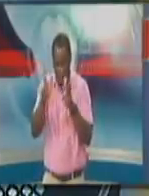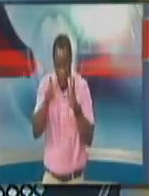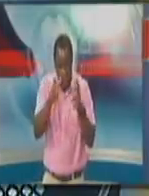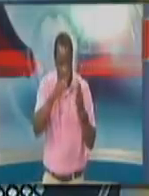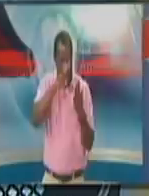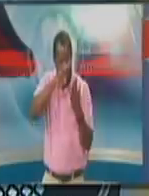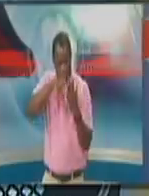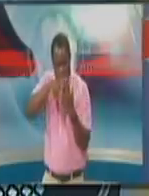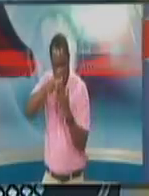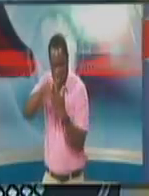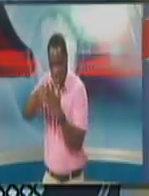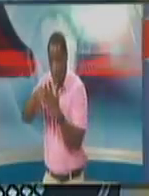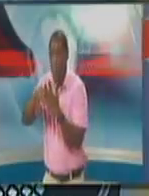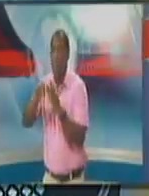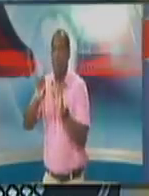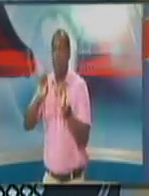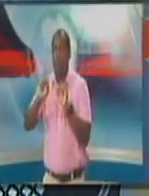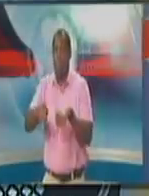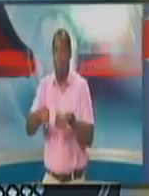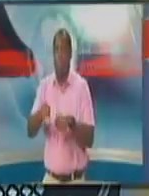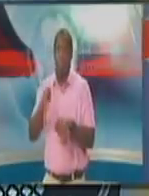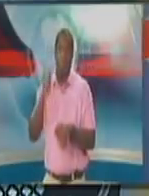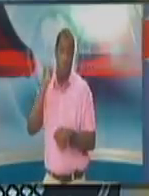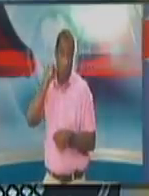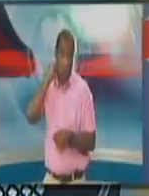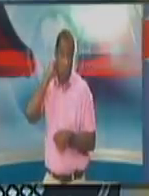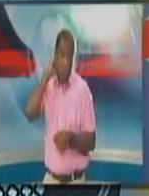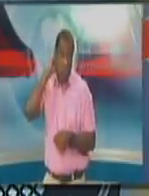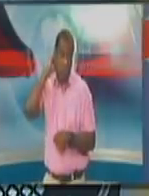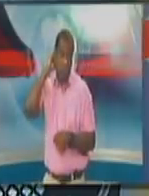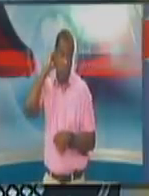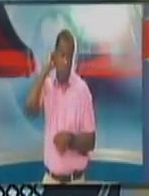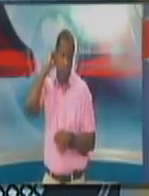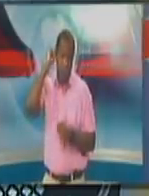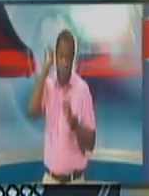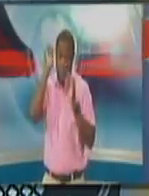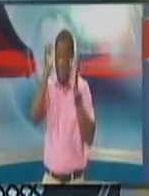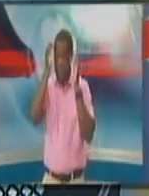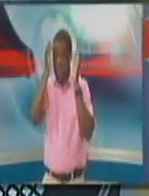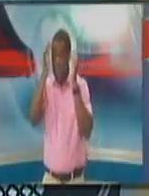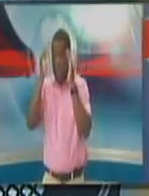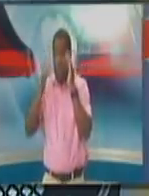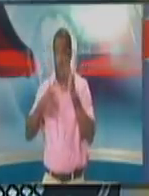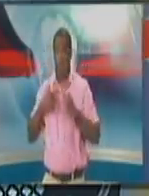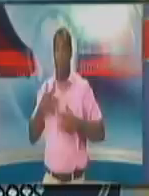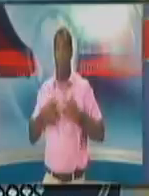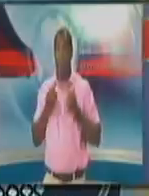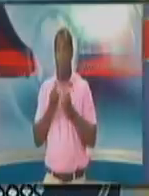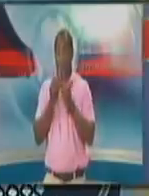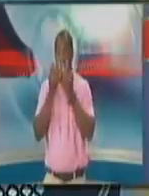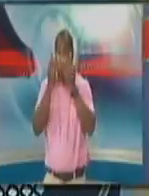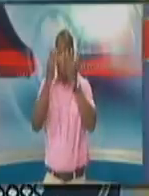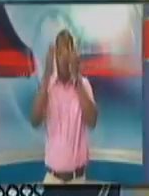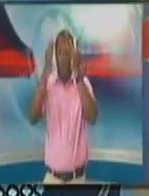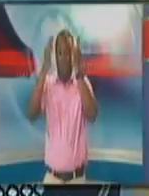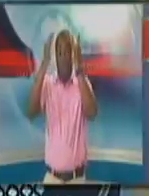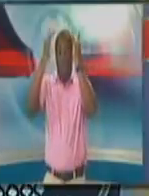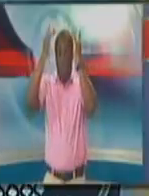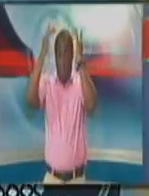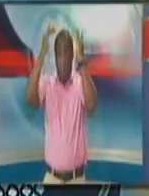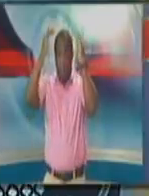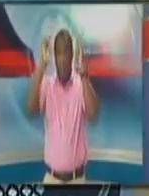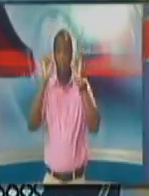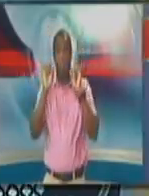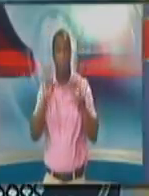time. And what is important to you is the same thing that is important for us as healthcare providers and as mental health service providers